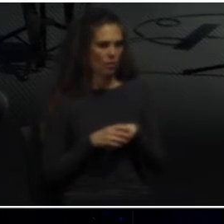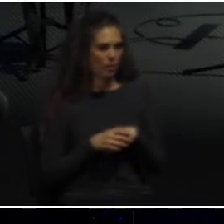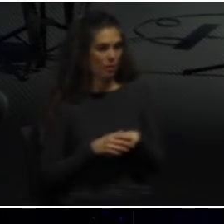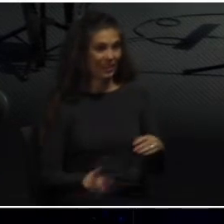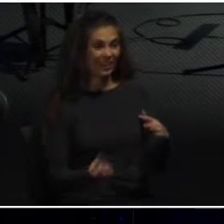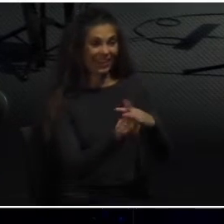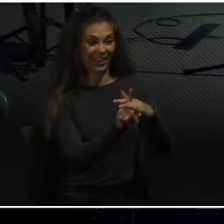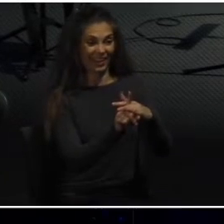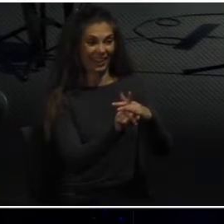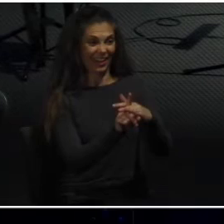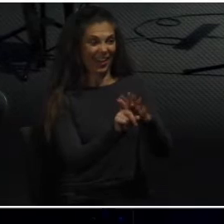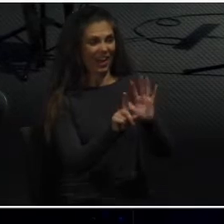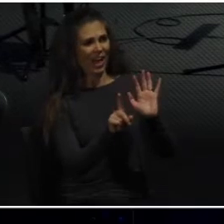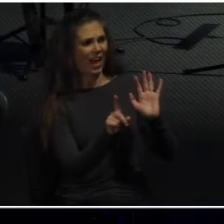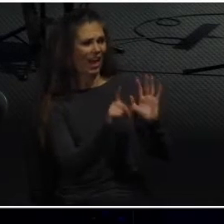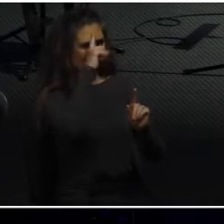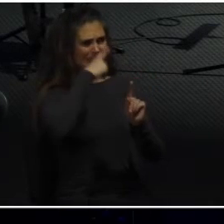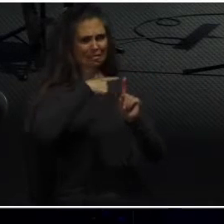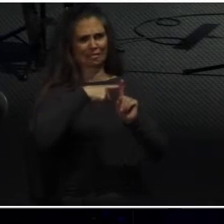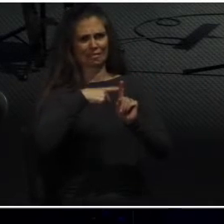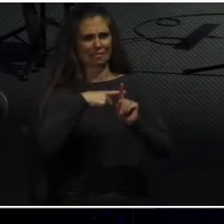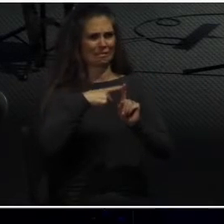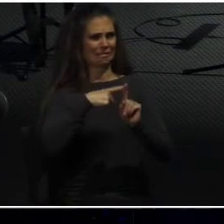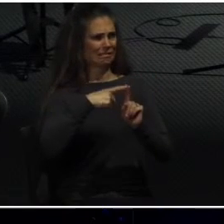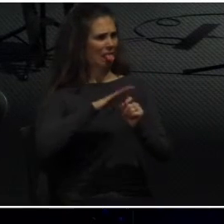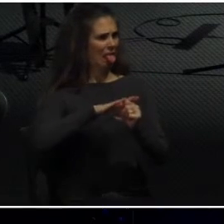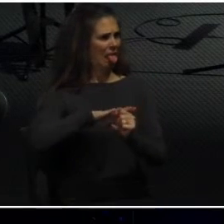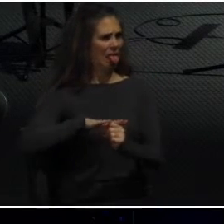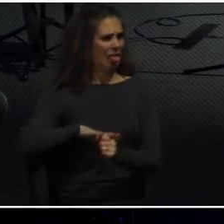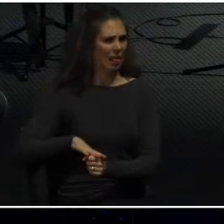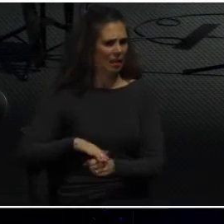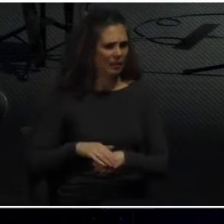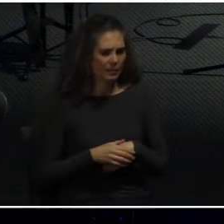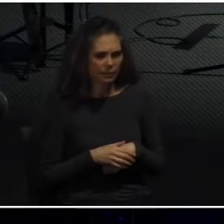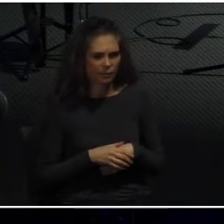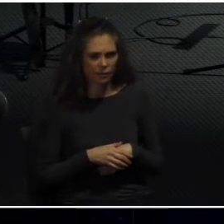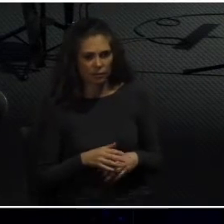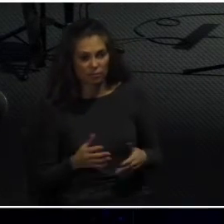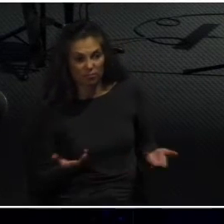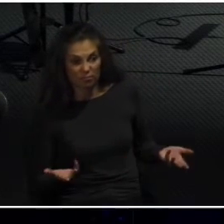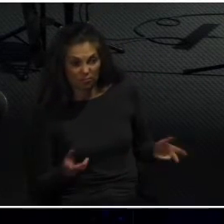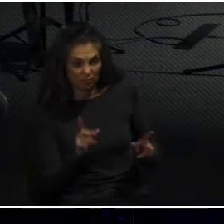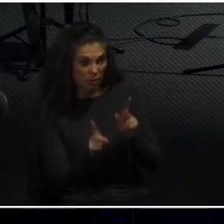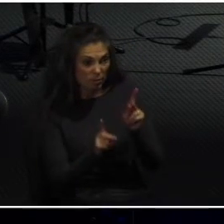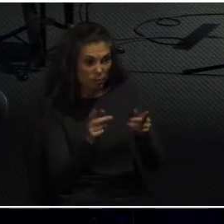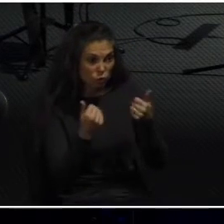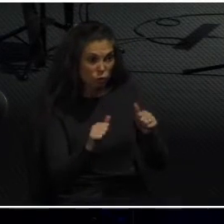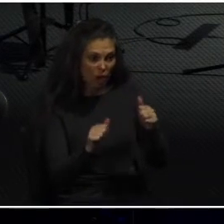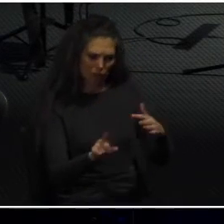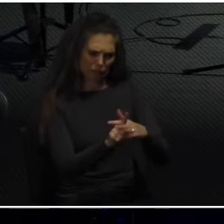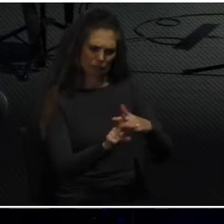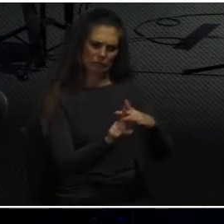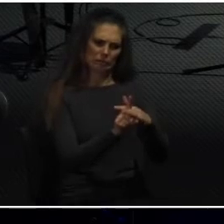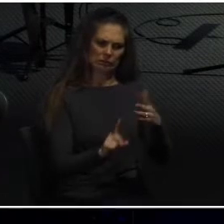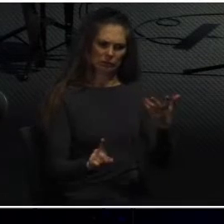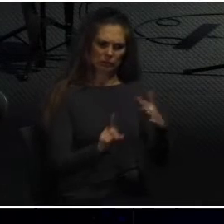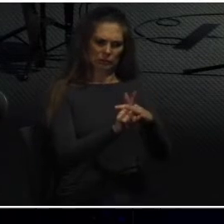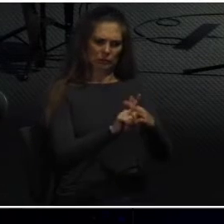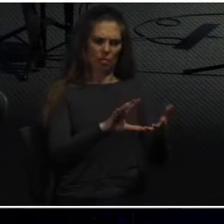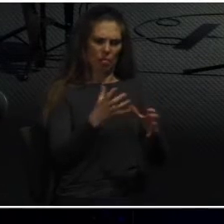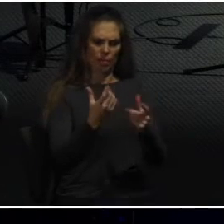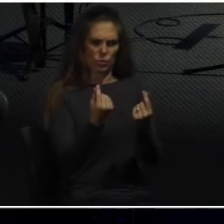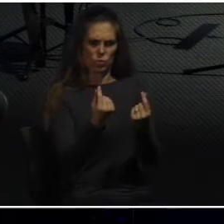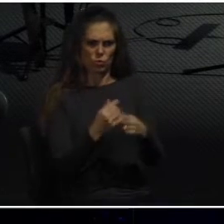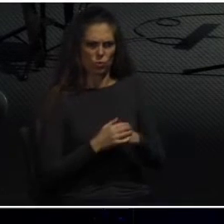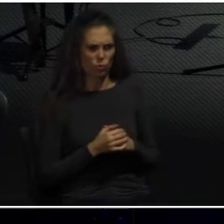And none of these ultimately work, but we try it because that's what everyone else is trying. And we may wonder, am I ever